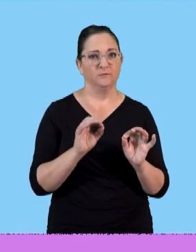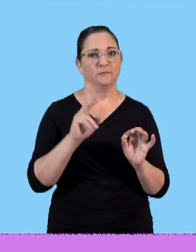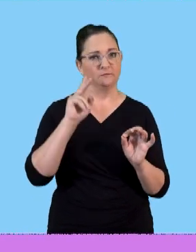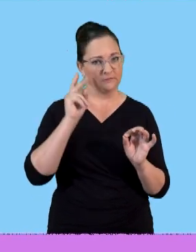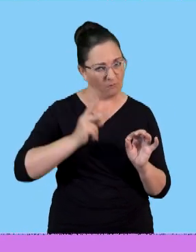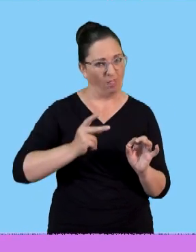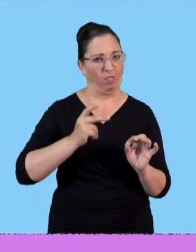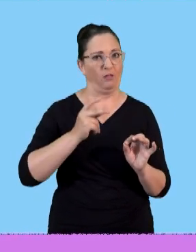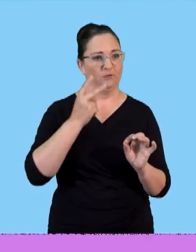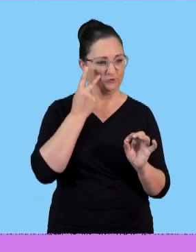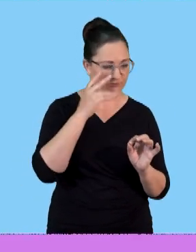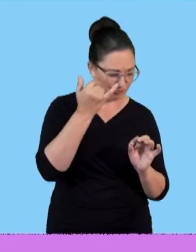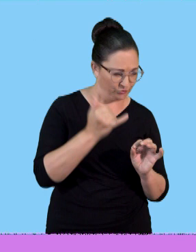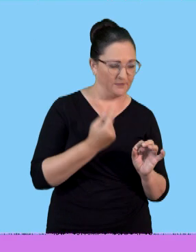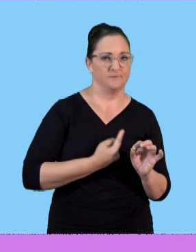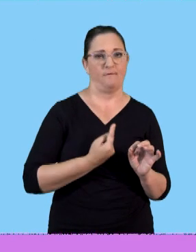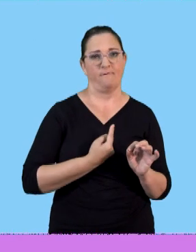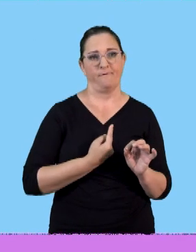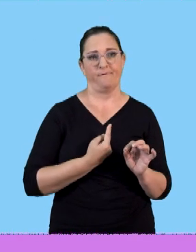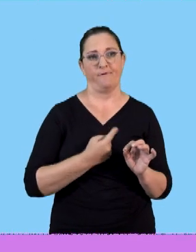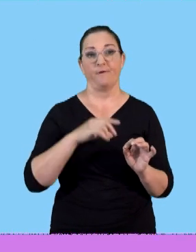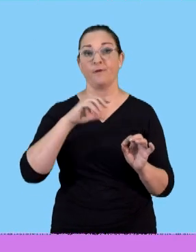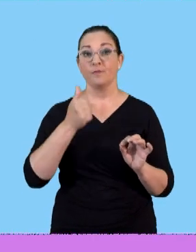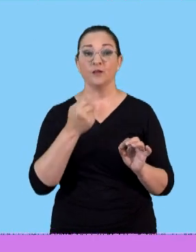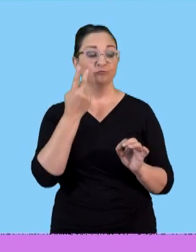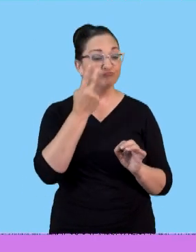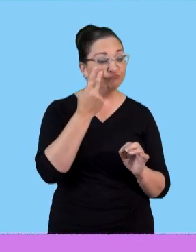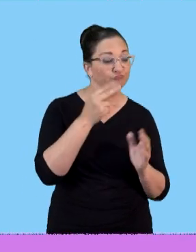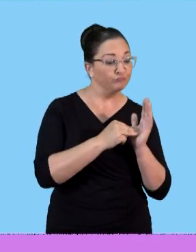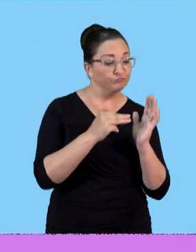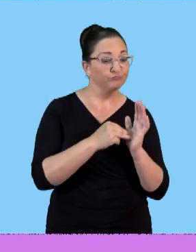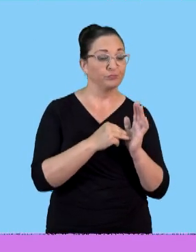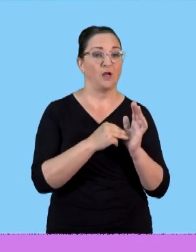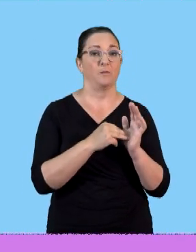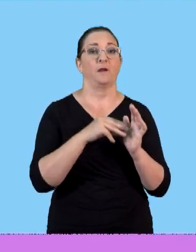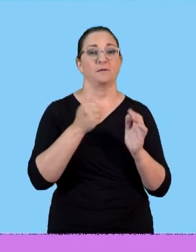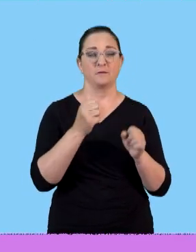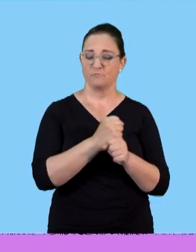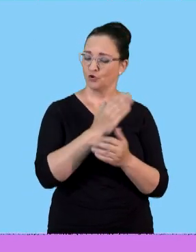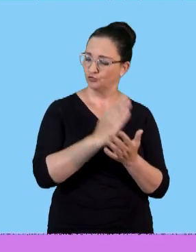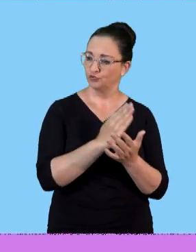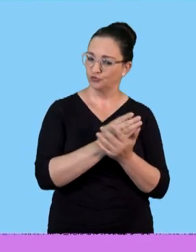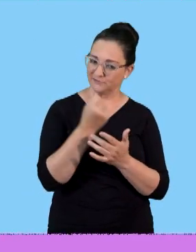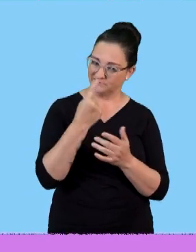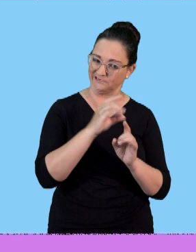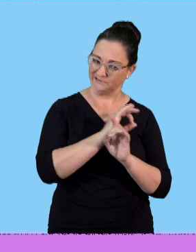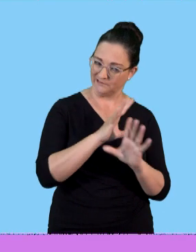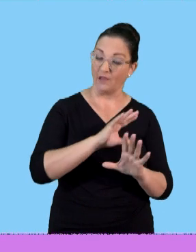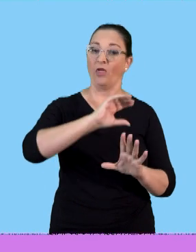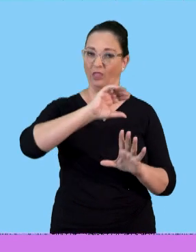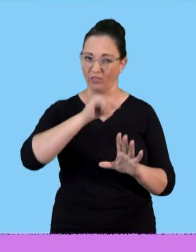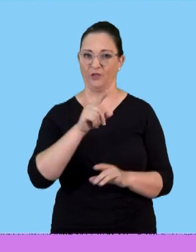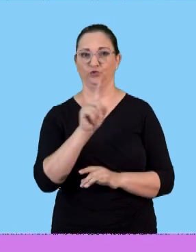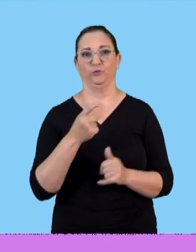correctly by double checking yourself. Then familiarize yourself with the map and the key before you attempt any